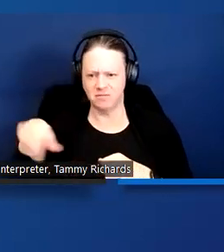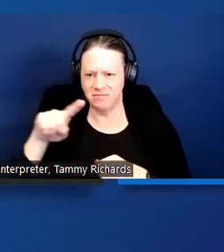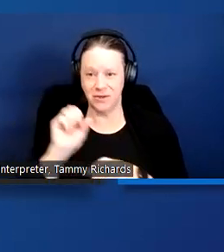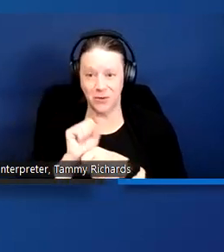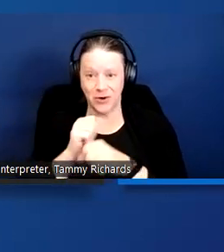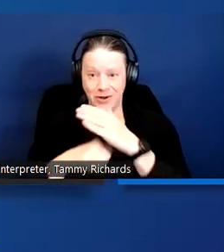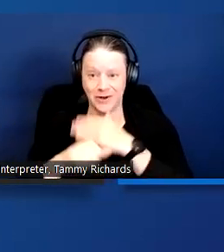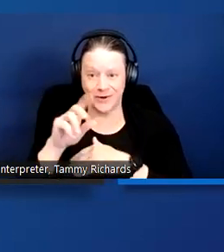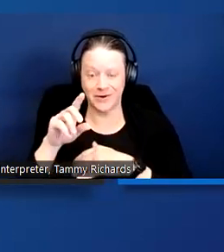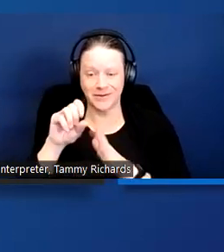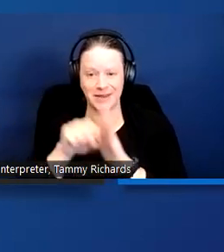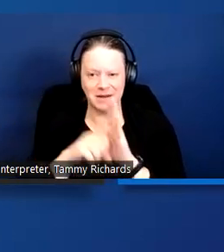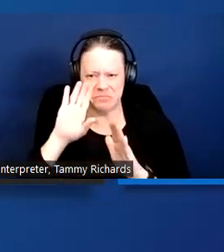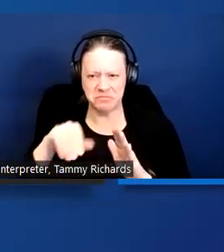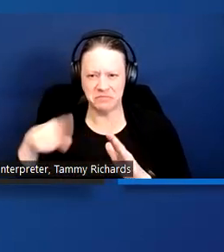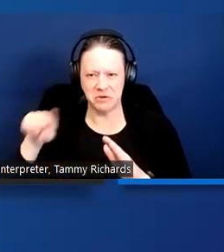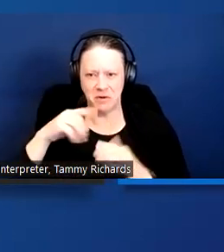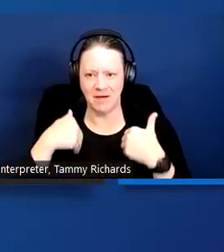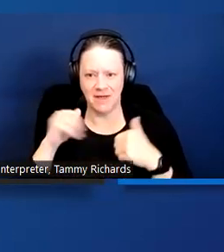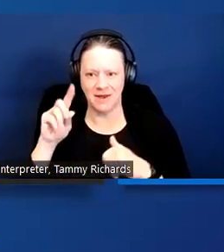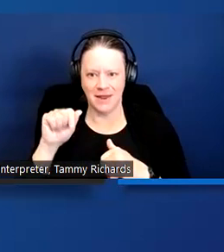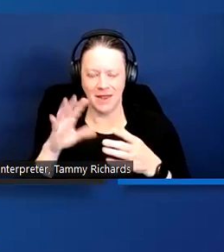have ADA coordinators at each of your departments.